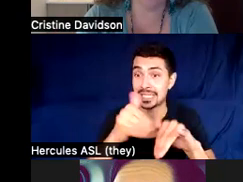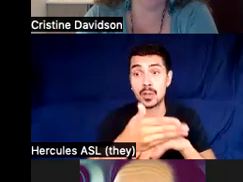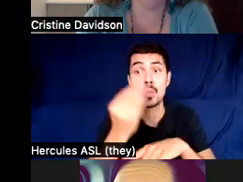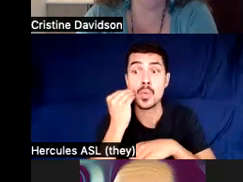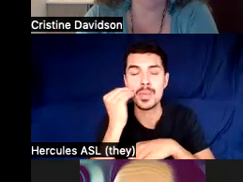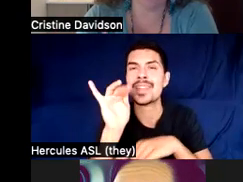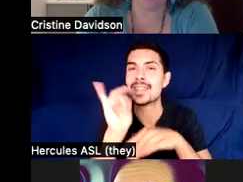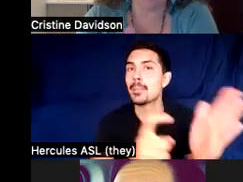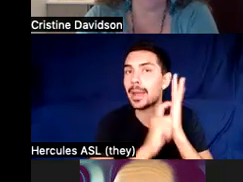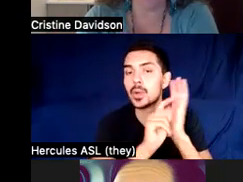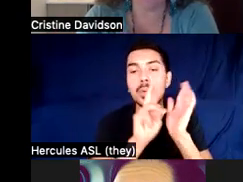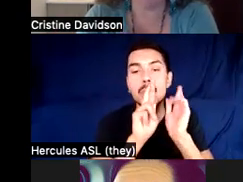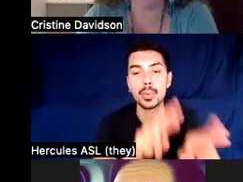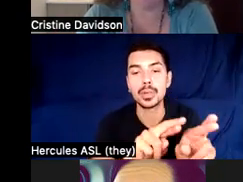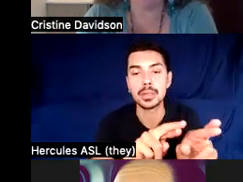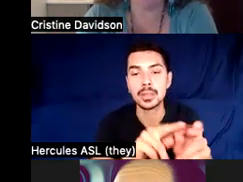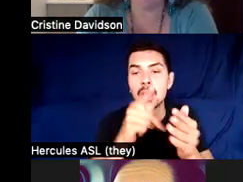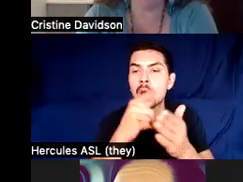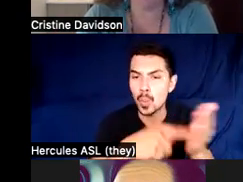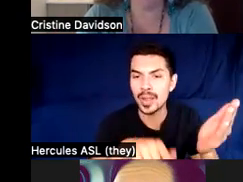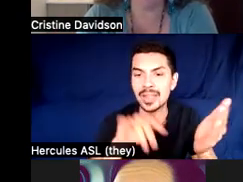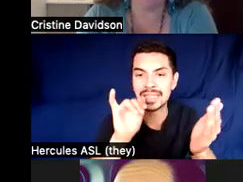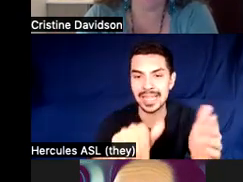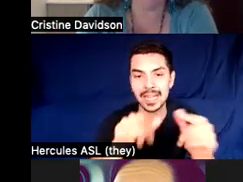go. And what does that ongoing safety look like?